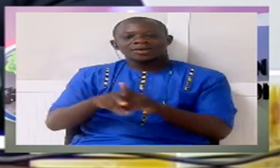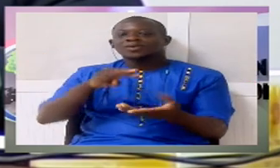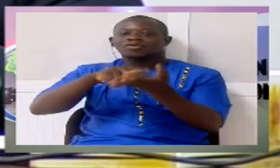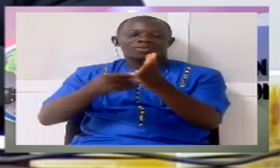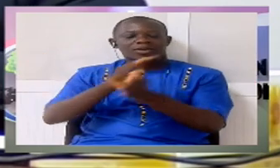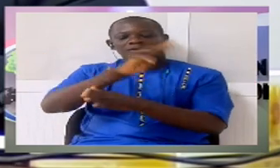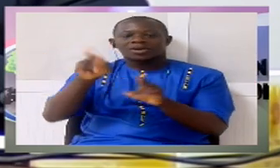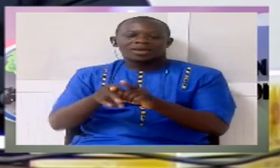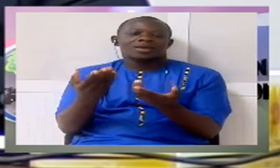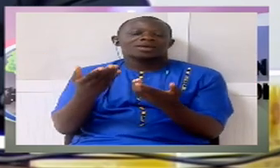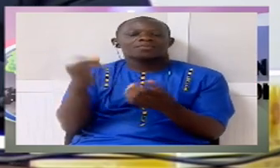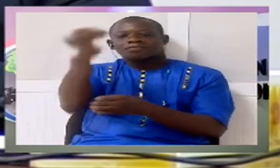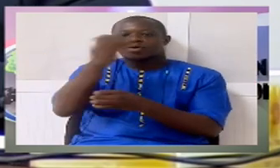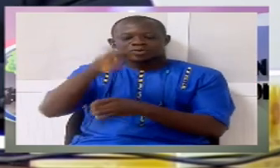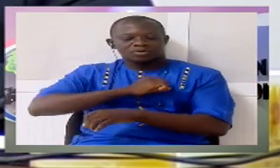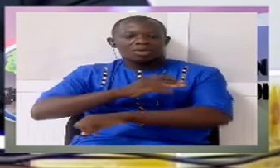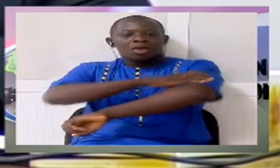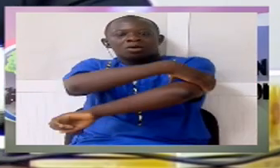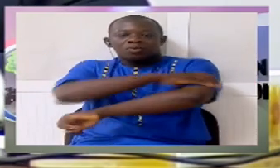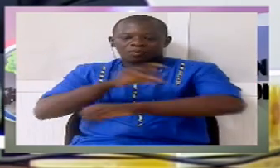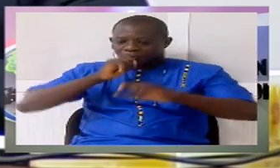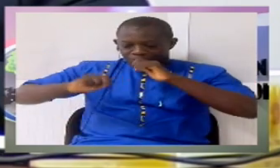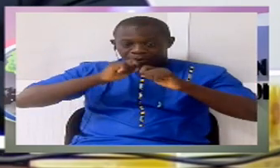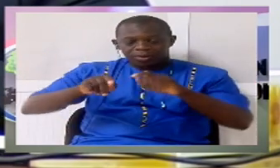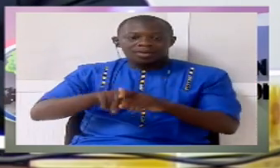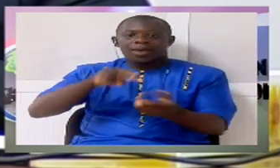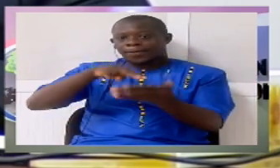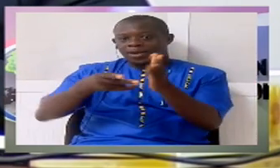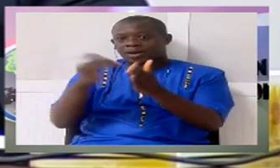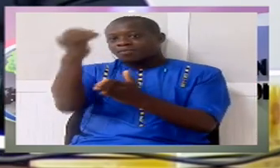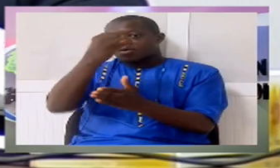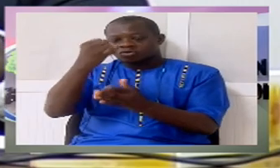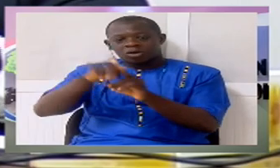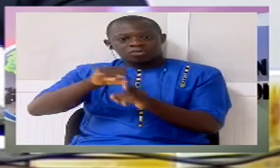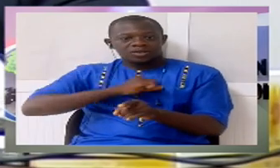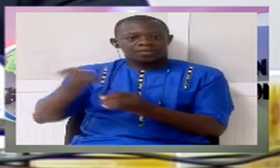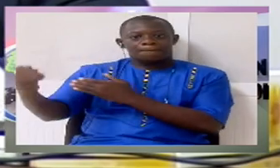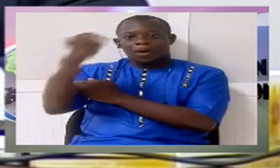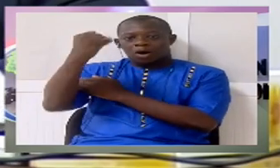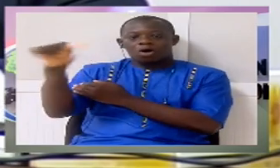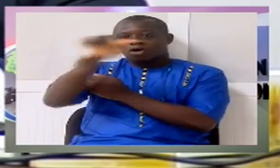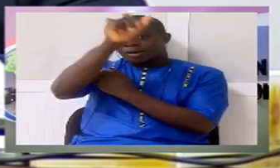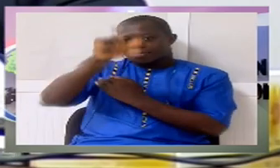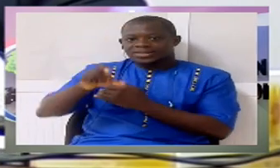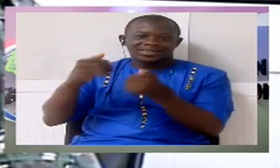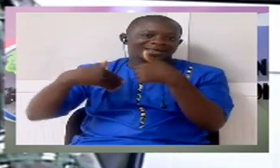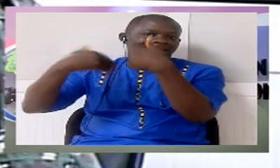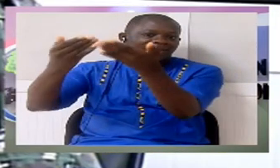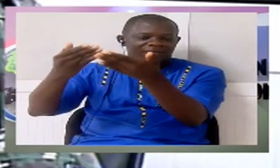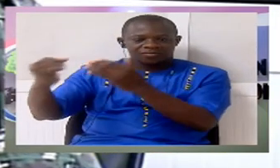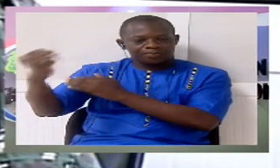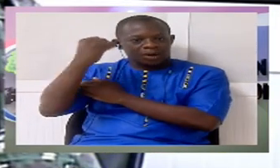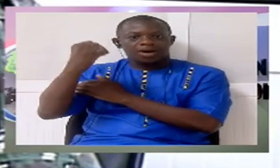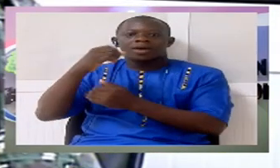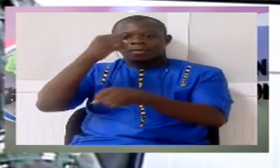have been because of the charms. It definitely must have been because of powers he was given. Nak lolu